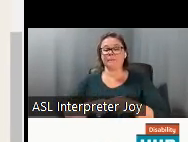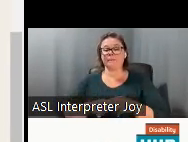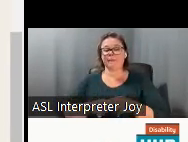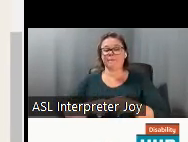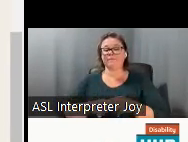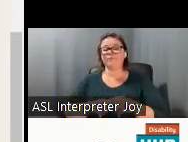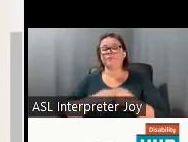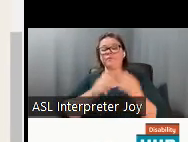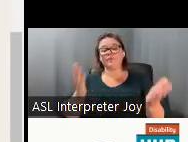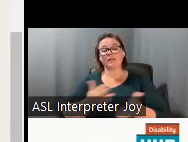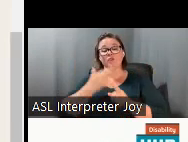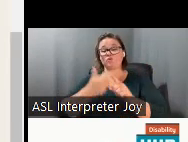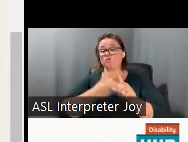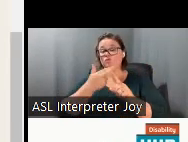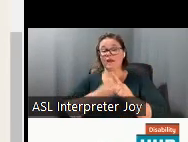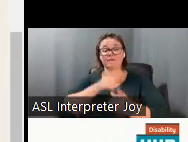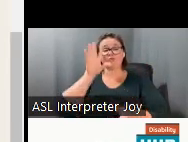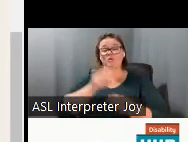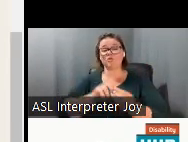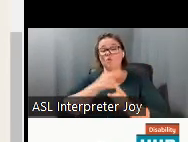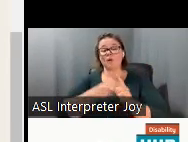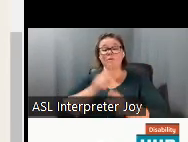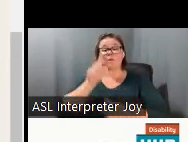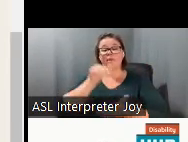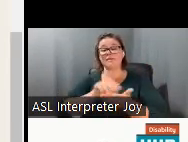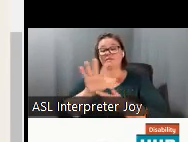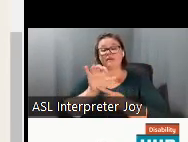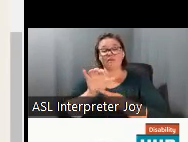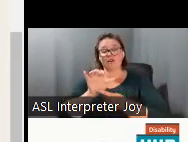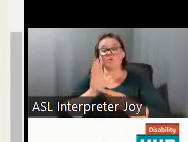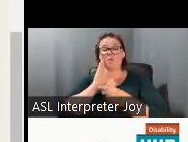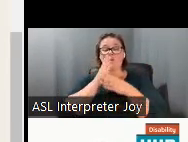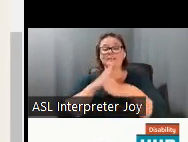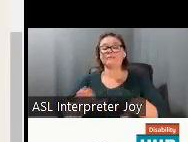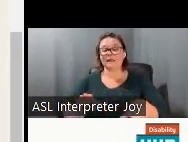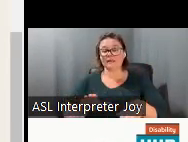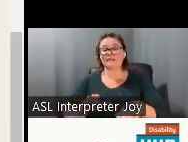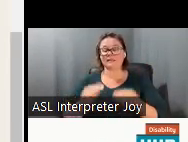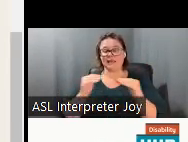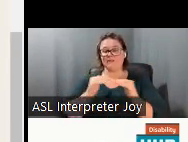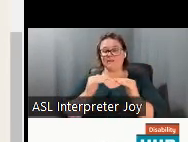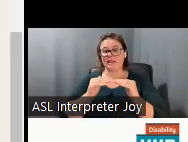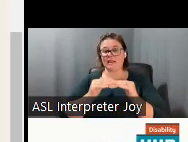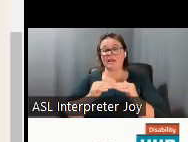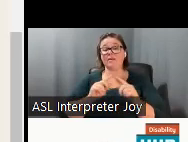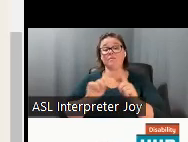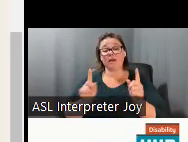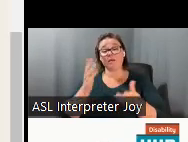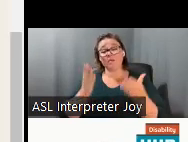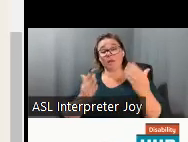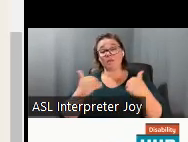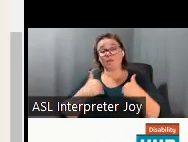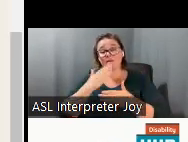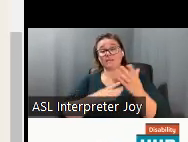Here's rent. Our total rent is $1,500 and we're going to split that evenly. But maybe there's some